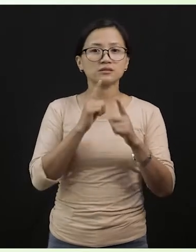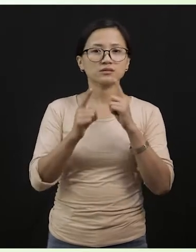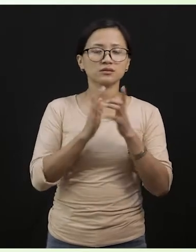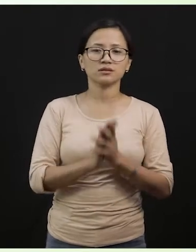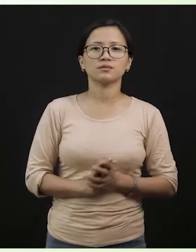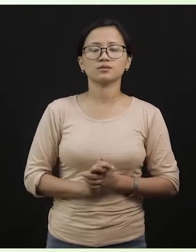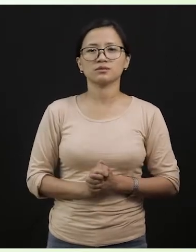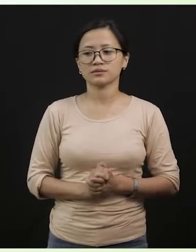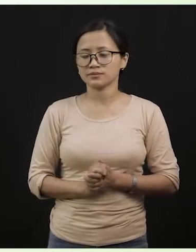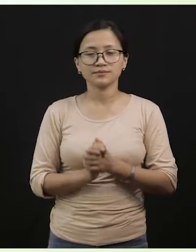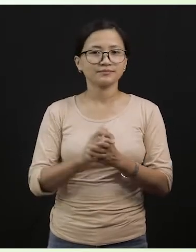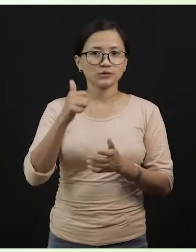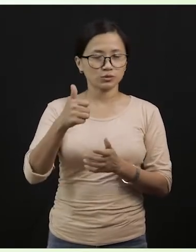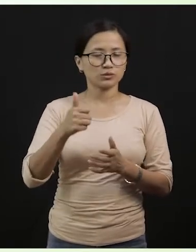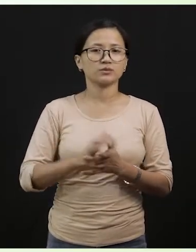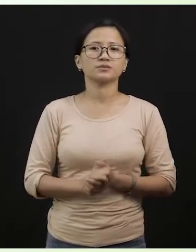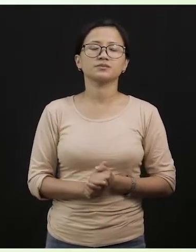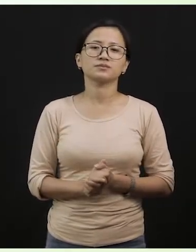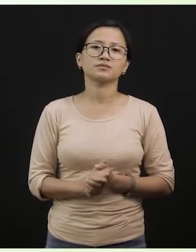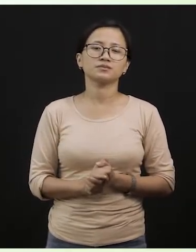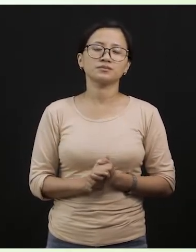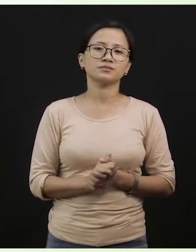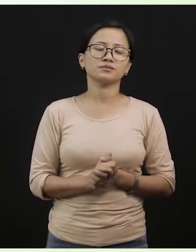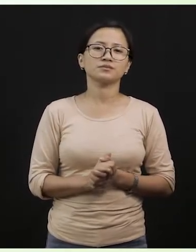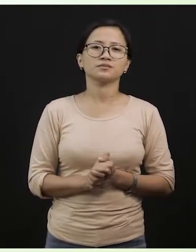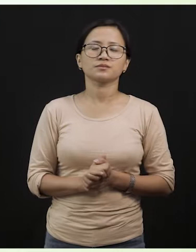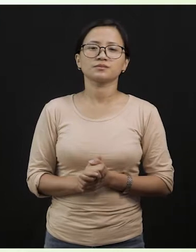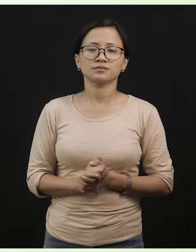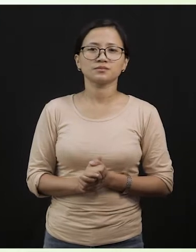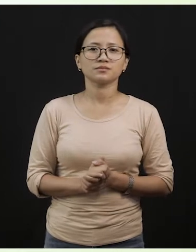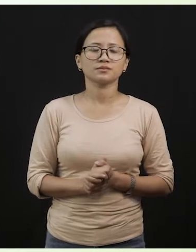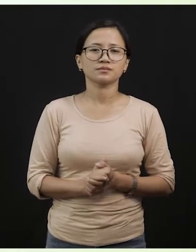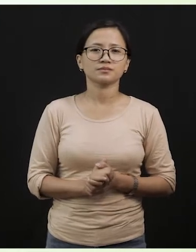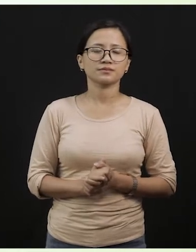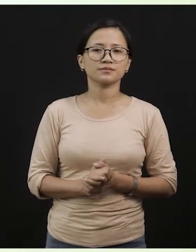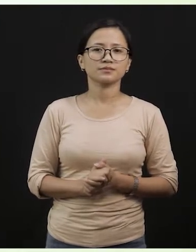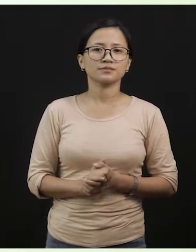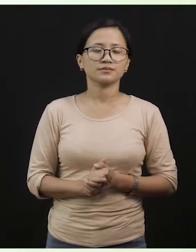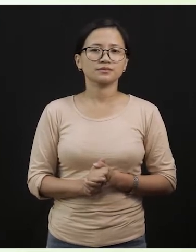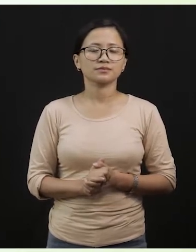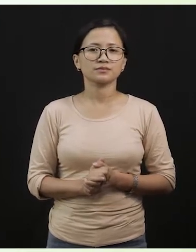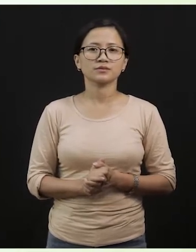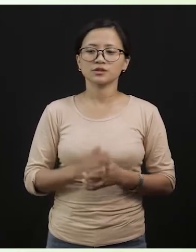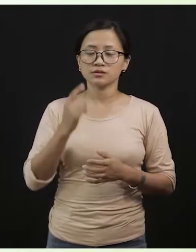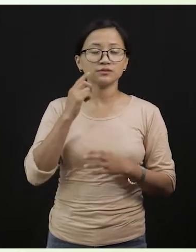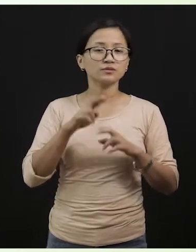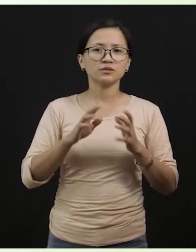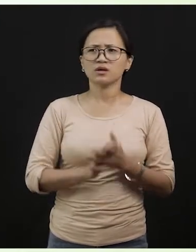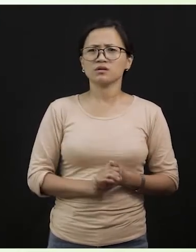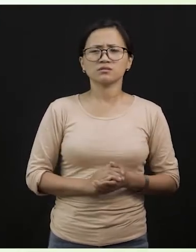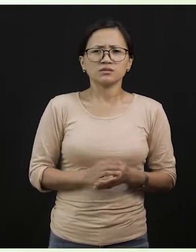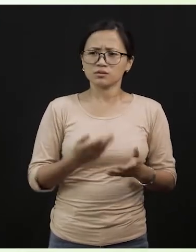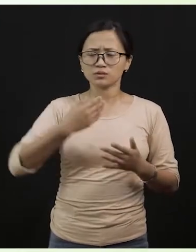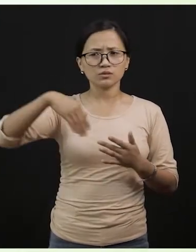you to make a comparison of the good as well as the bad actions or the bad deeds, okay? If you go and pinch